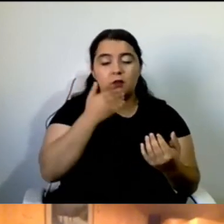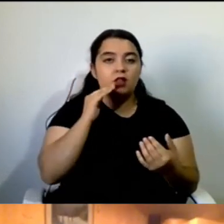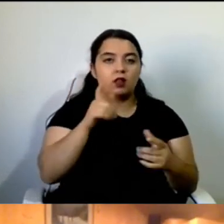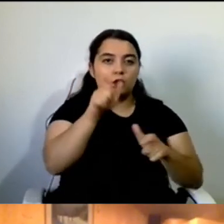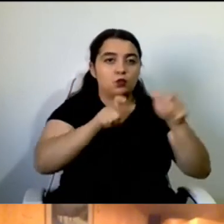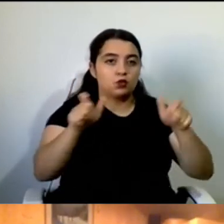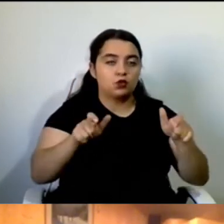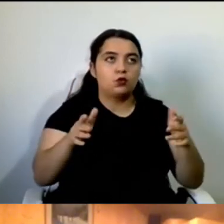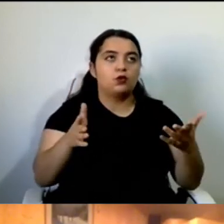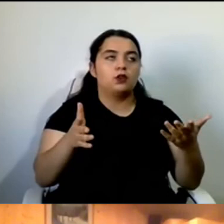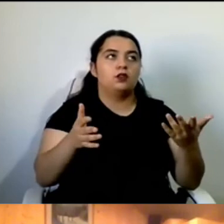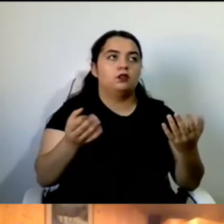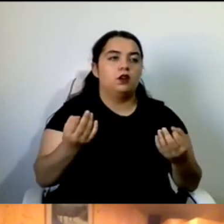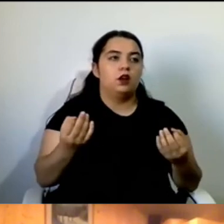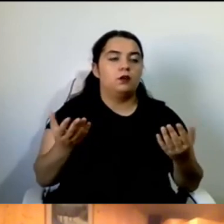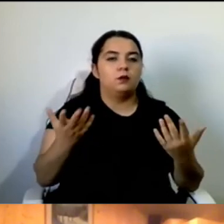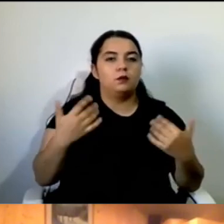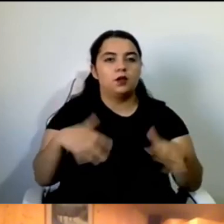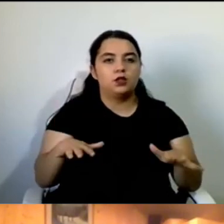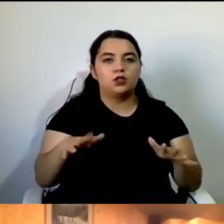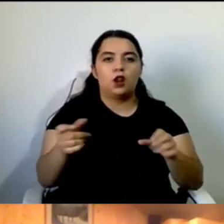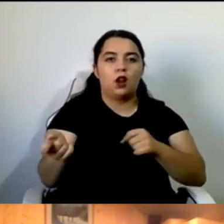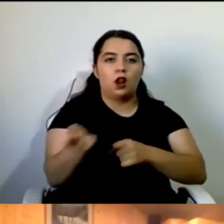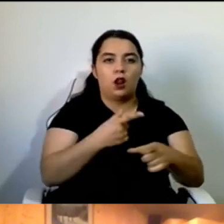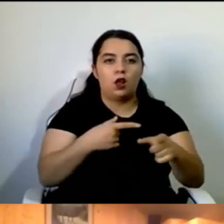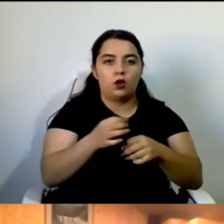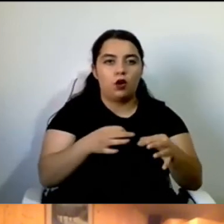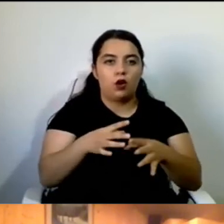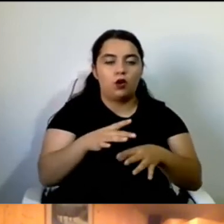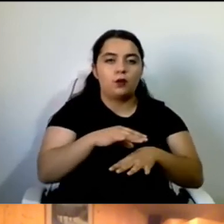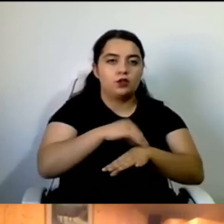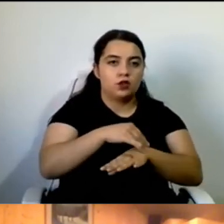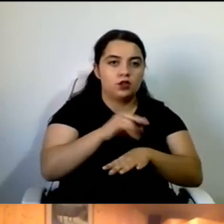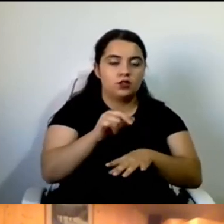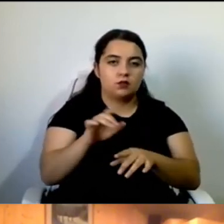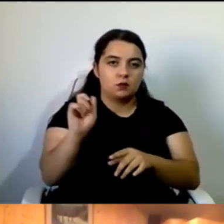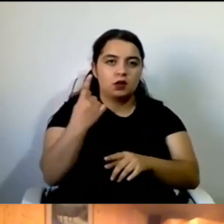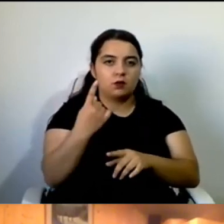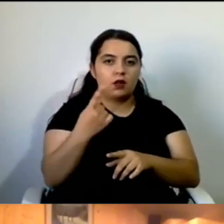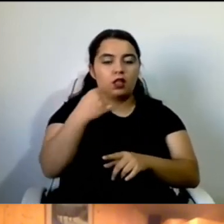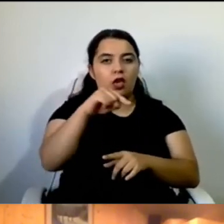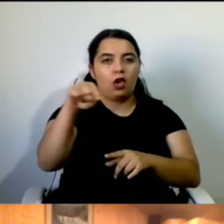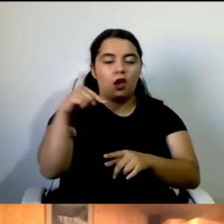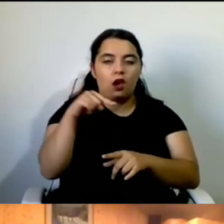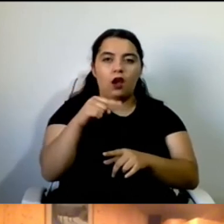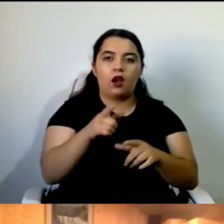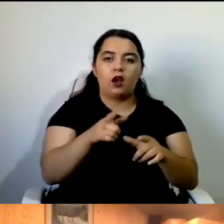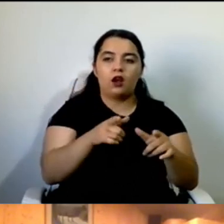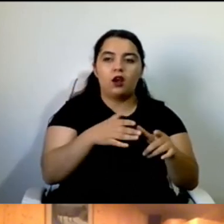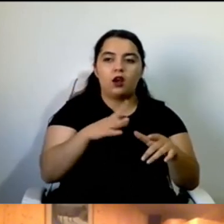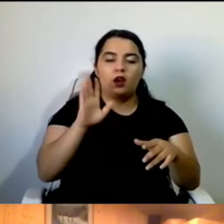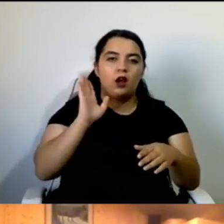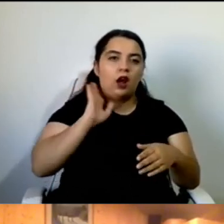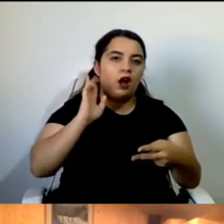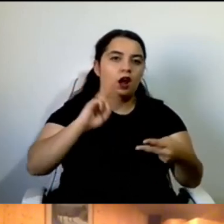in Sweden with urbanization. So we have more and more very small municipalities. And if you are somebody who have